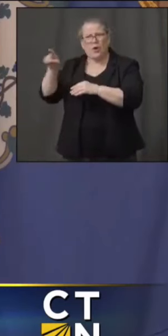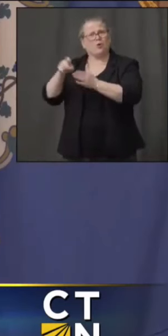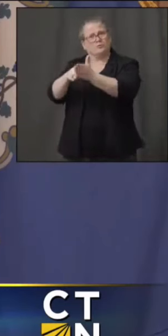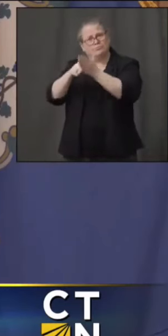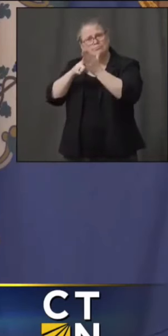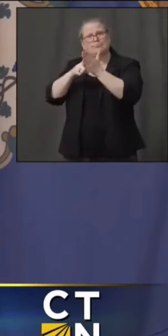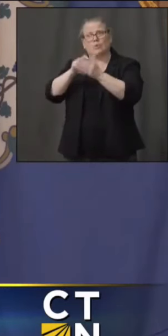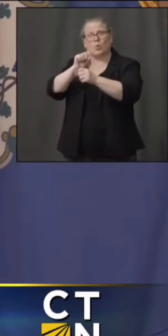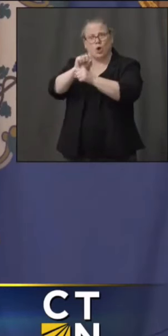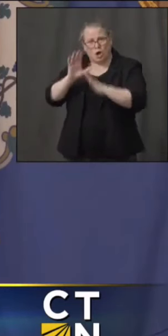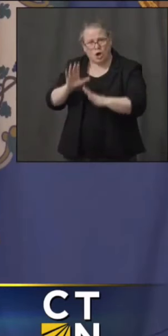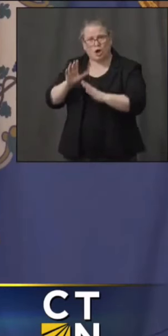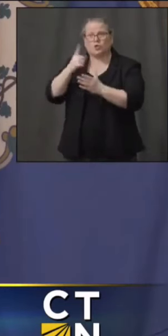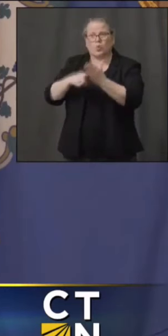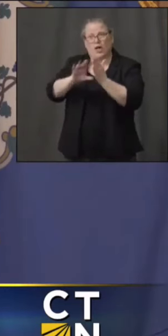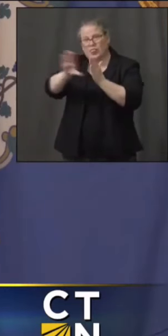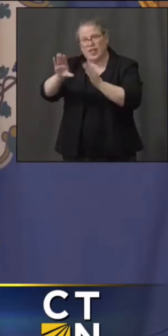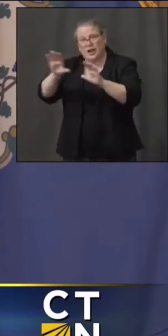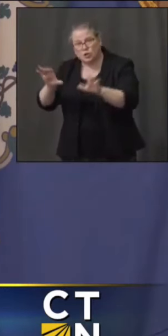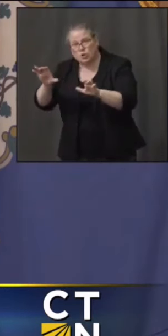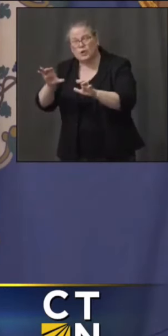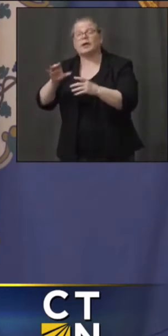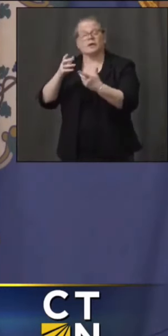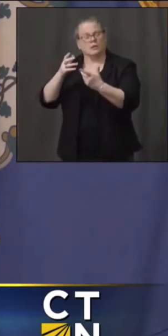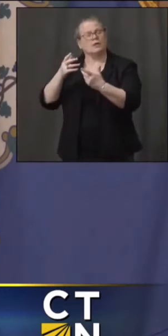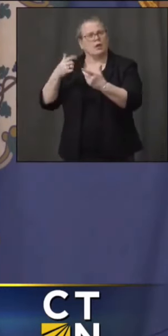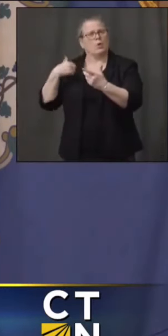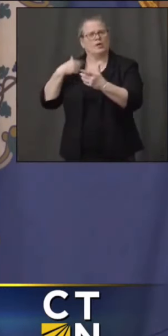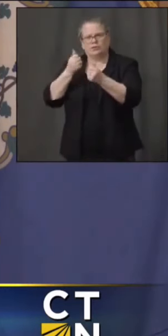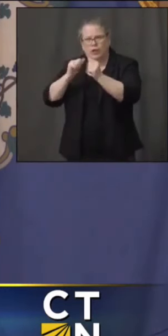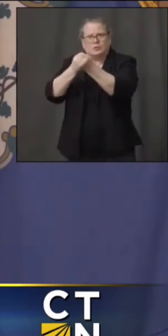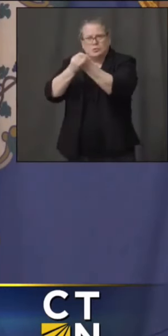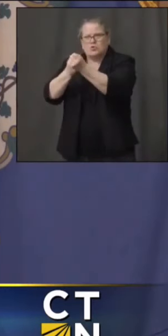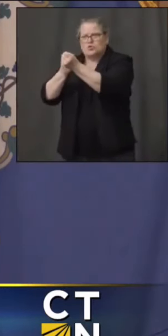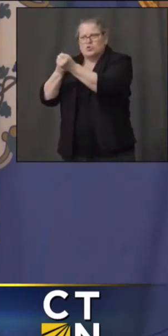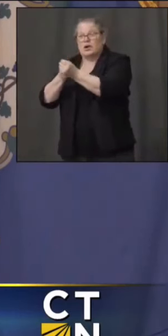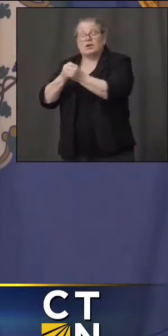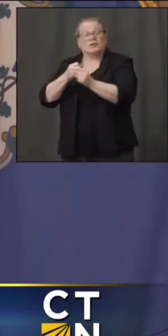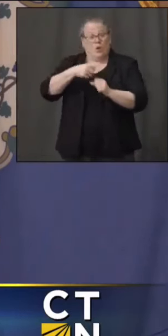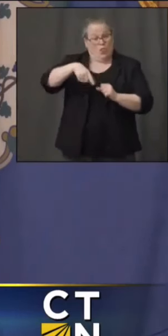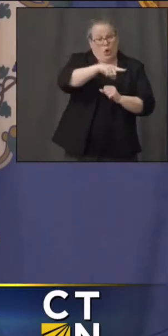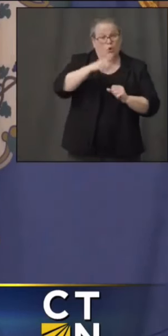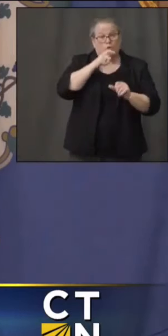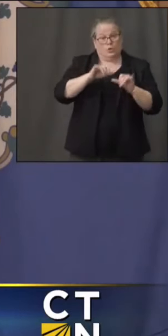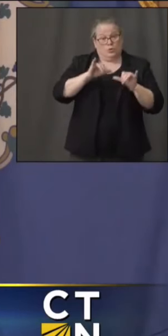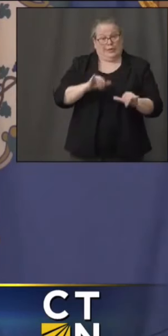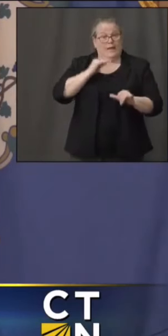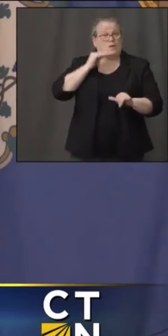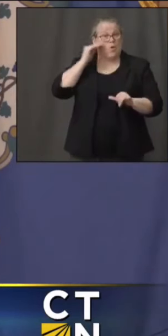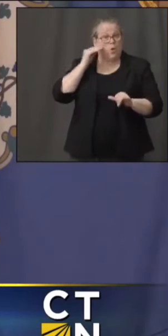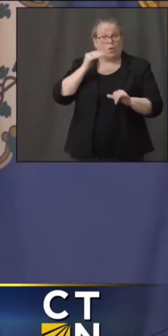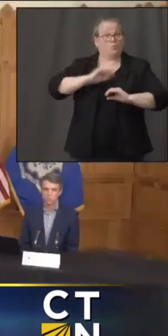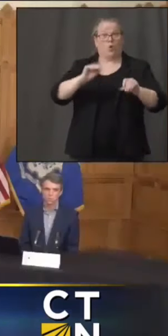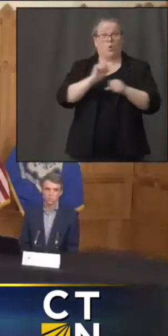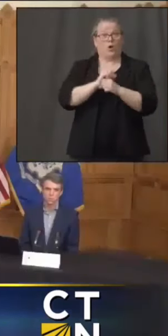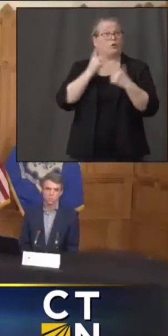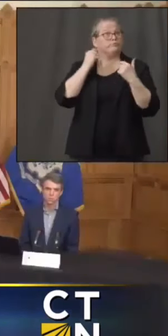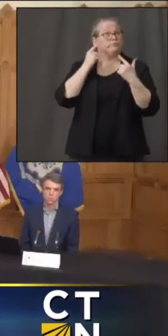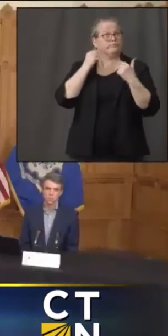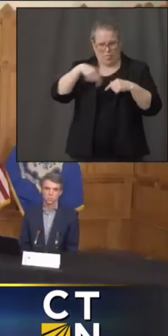home, salute what those frontline workers are doing for them as well. The Day of New London.